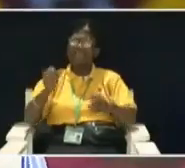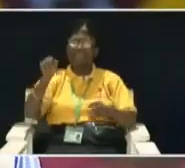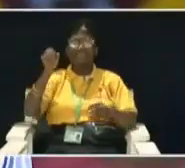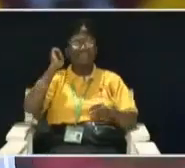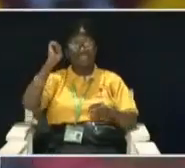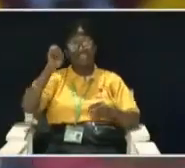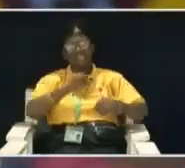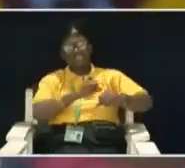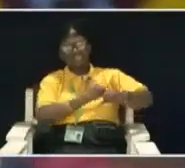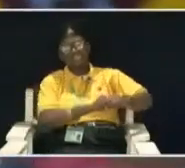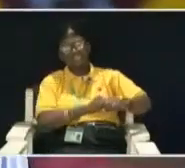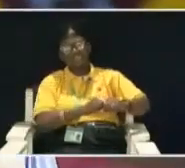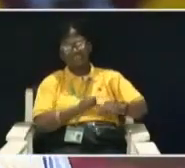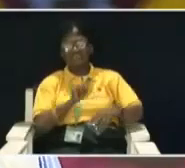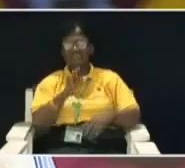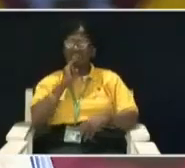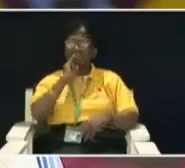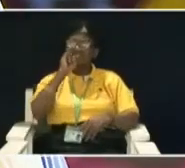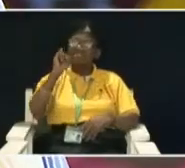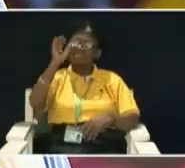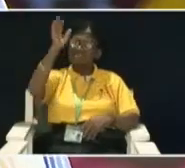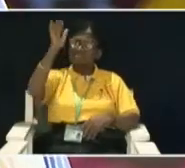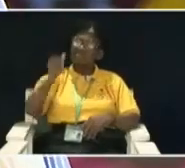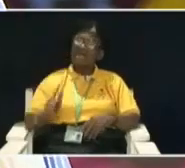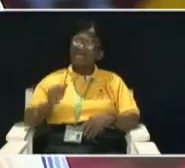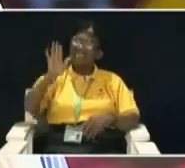people is by his word.